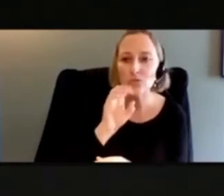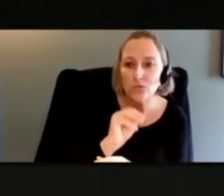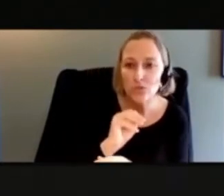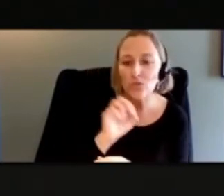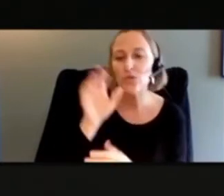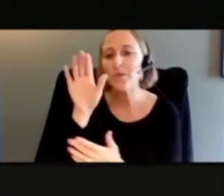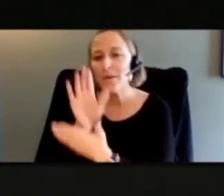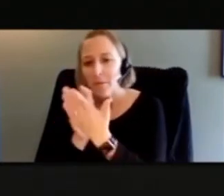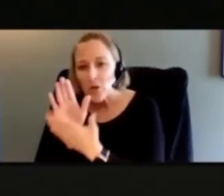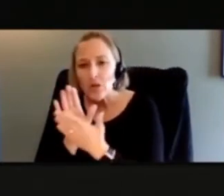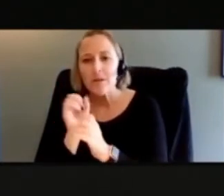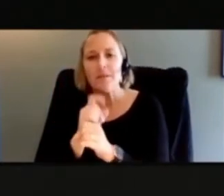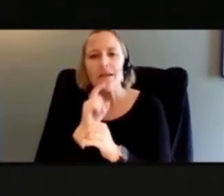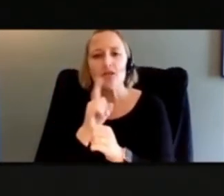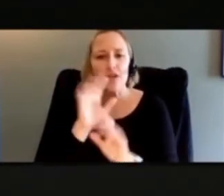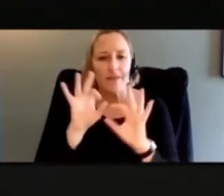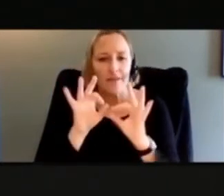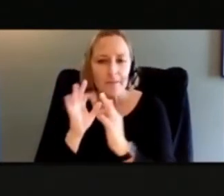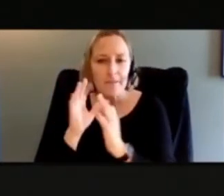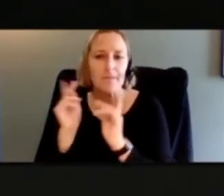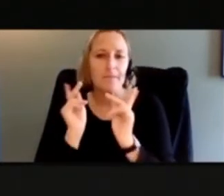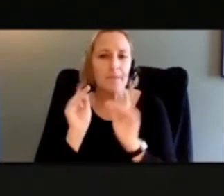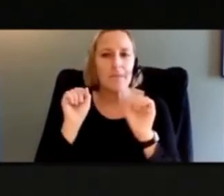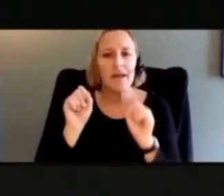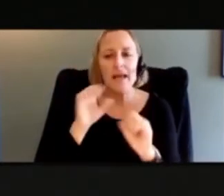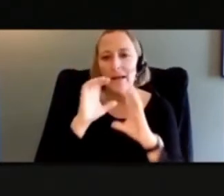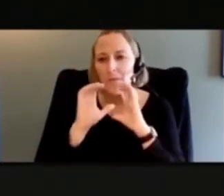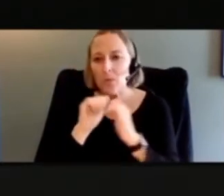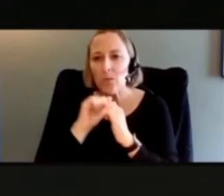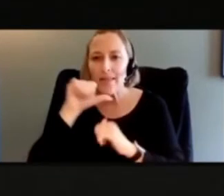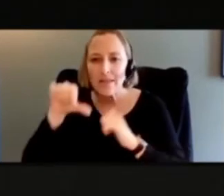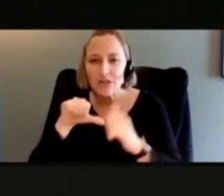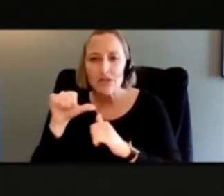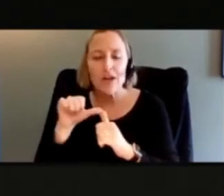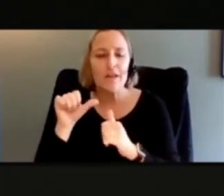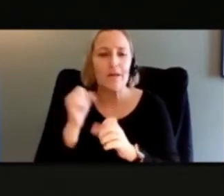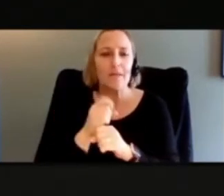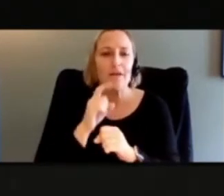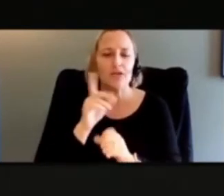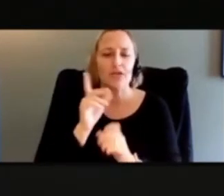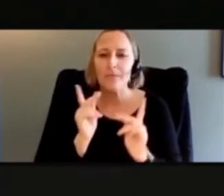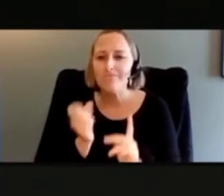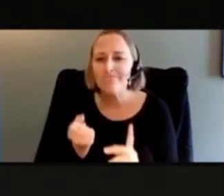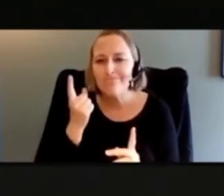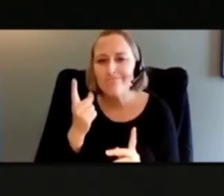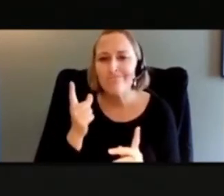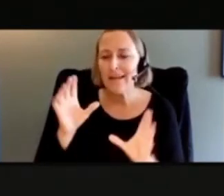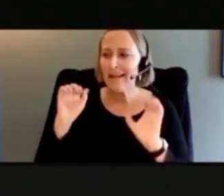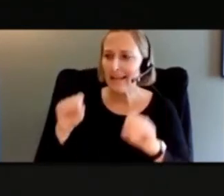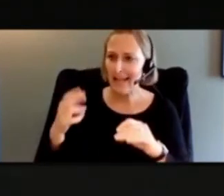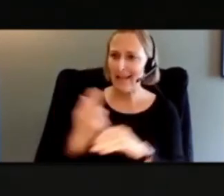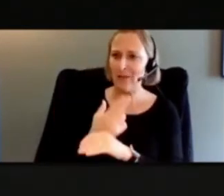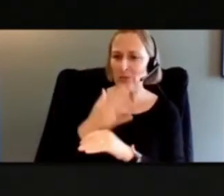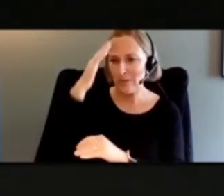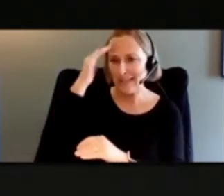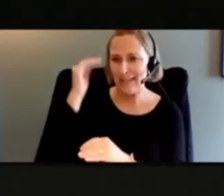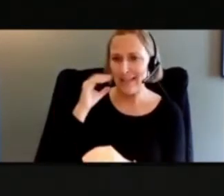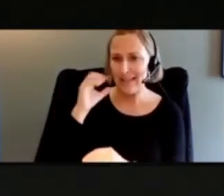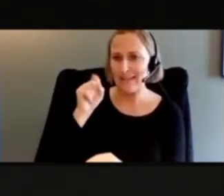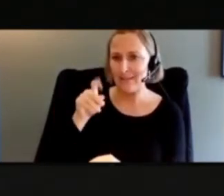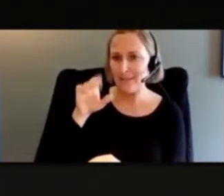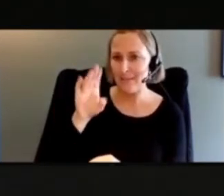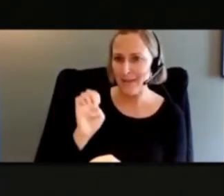other, to understand that yes, it's okay to use Headspace, right? And like, what does it mean to communicate